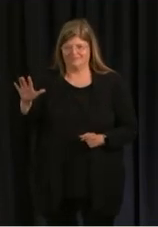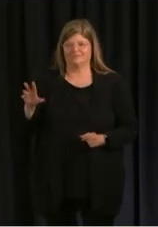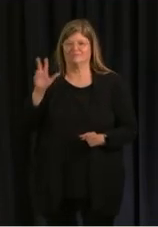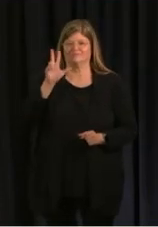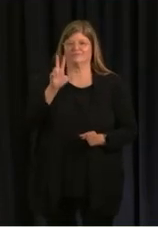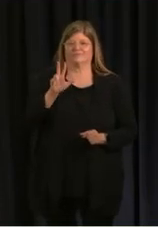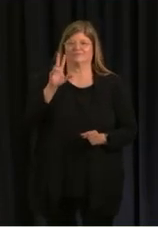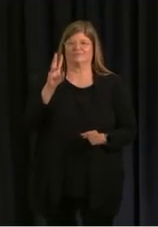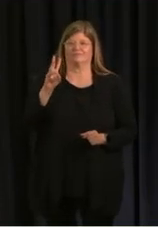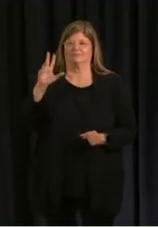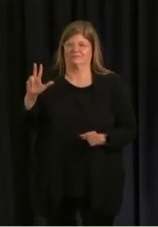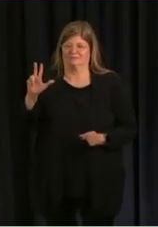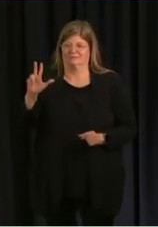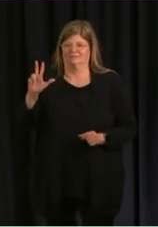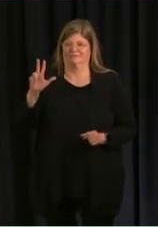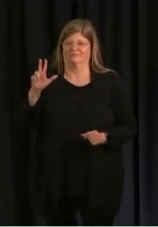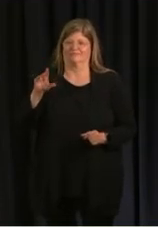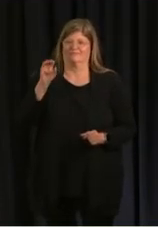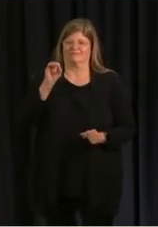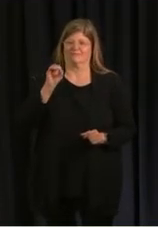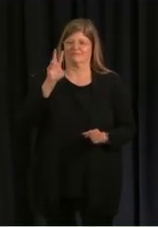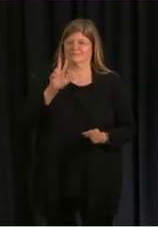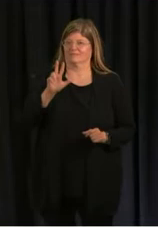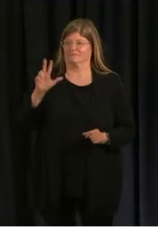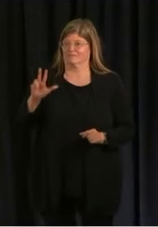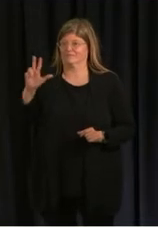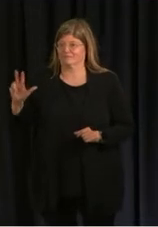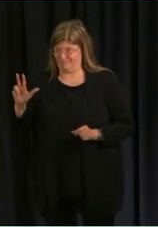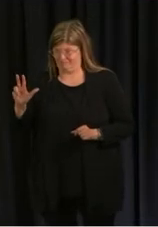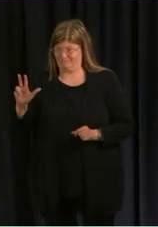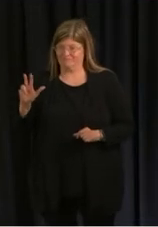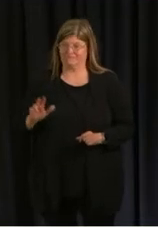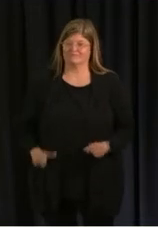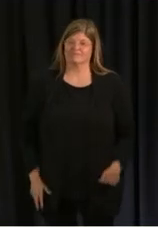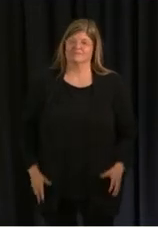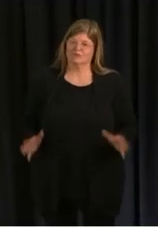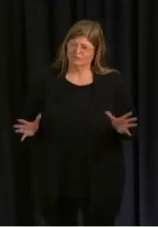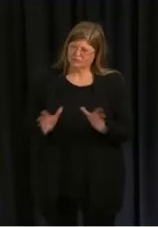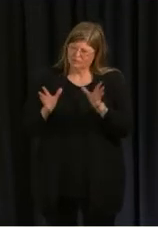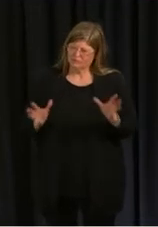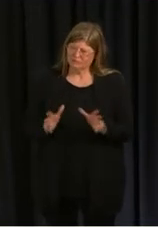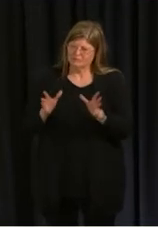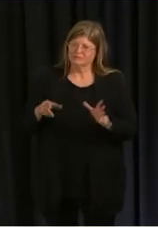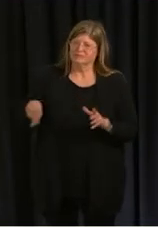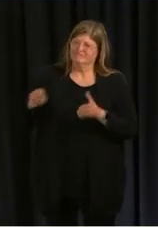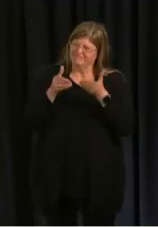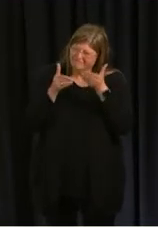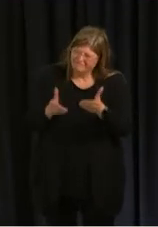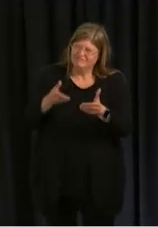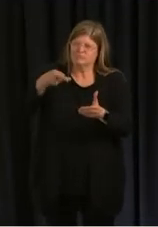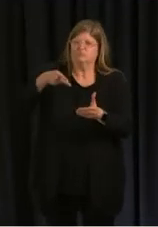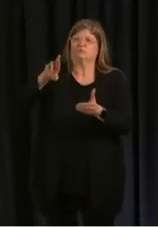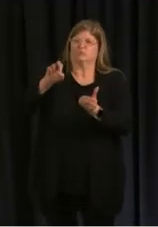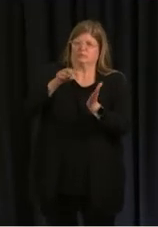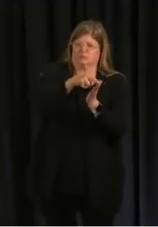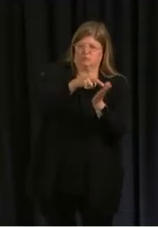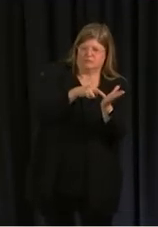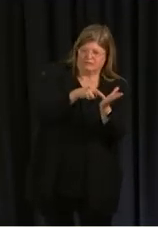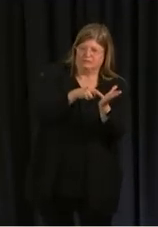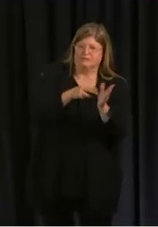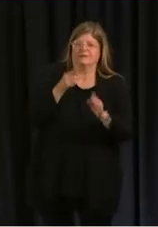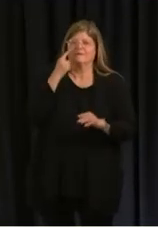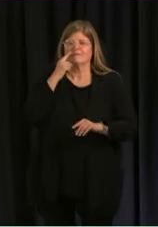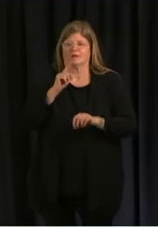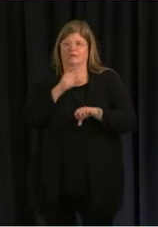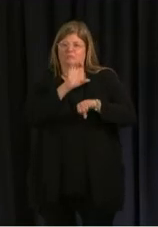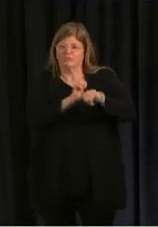1-855-363-0333. Again, we want to urge everyone to pre-register for your vaccination appointment, and we also want to